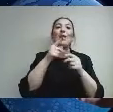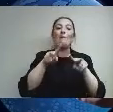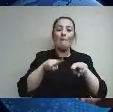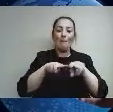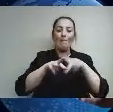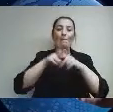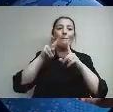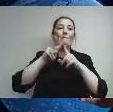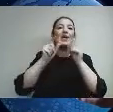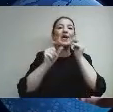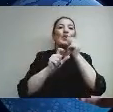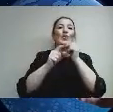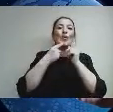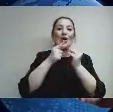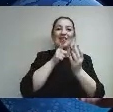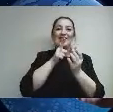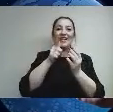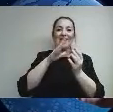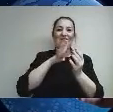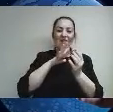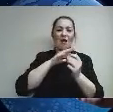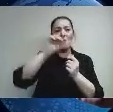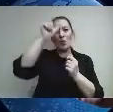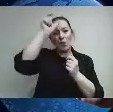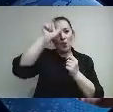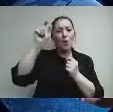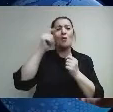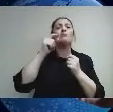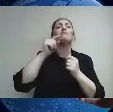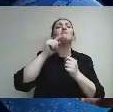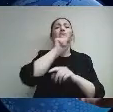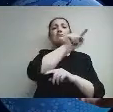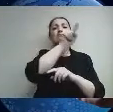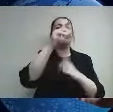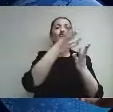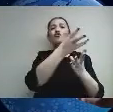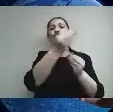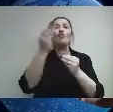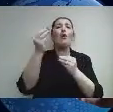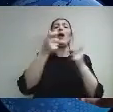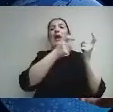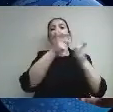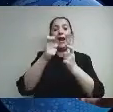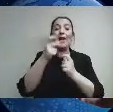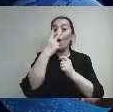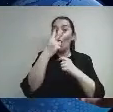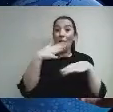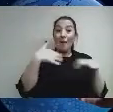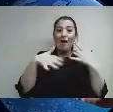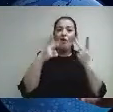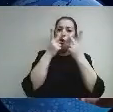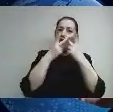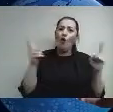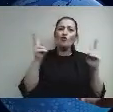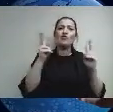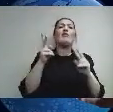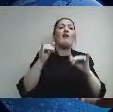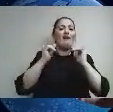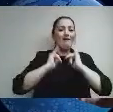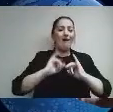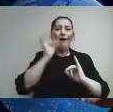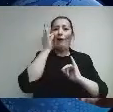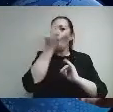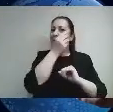Turkey, more than 1,000 locations, we made the menus into something audible. And during